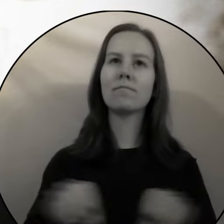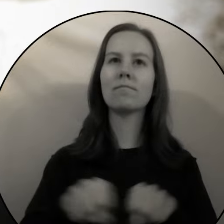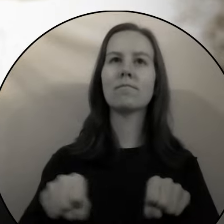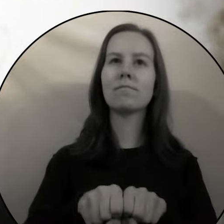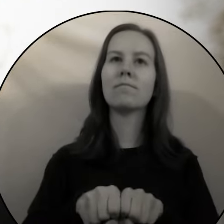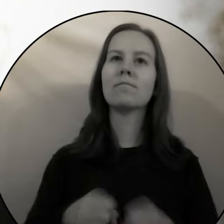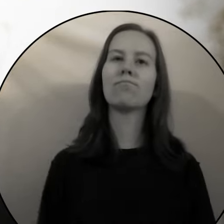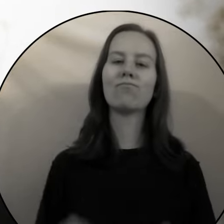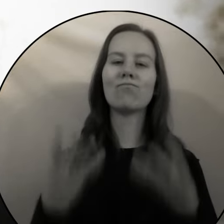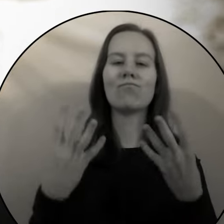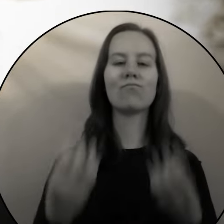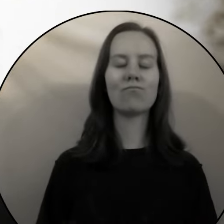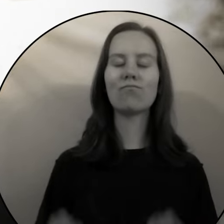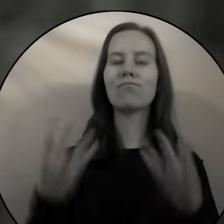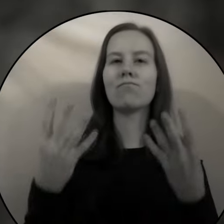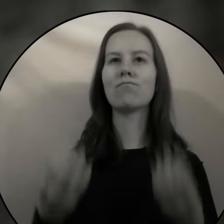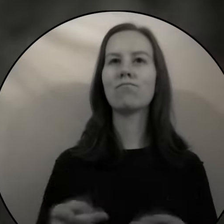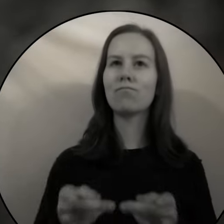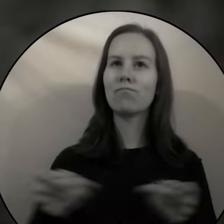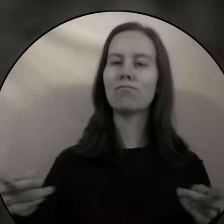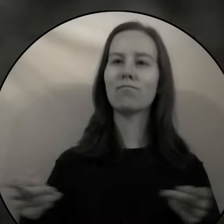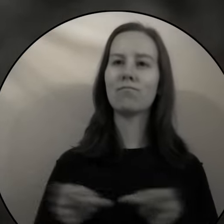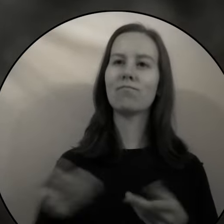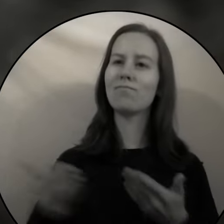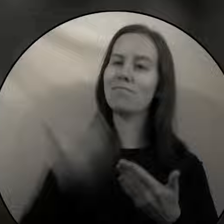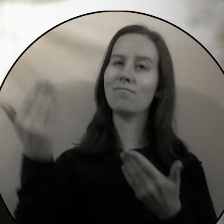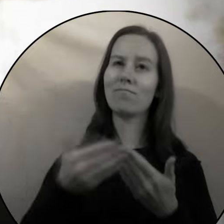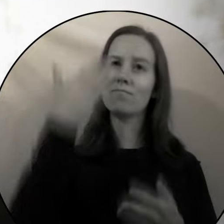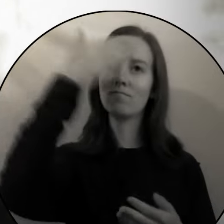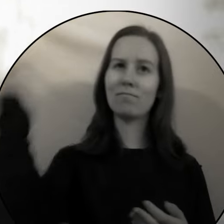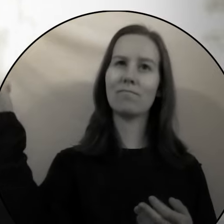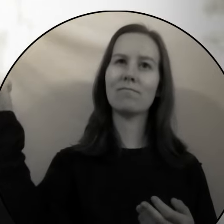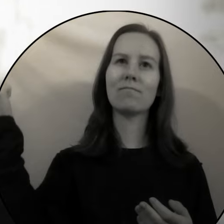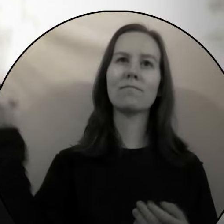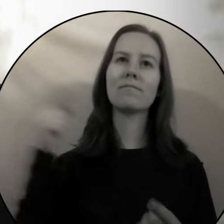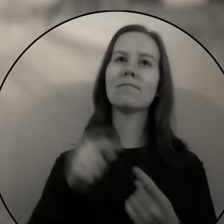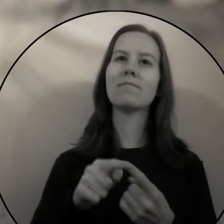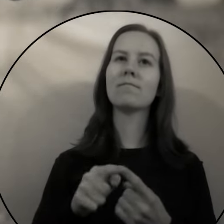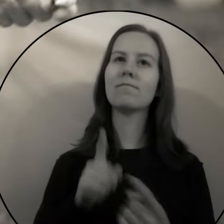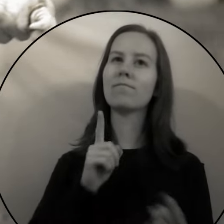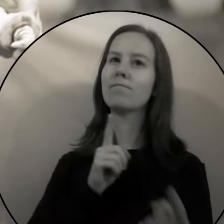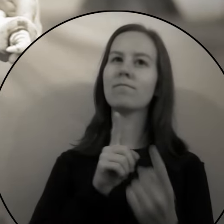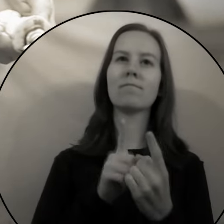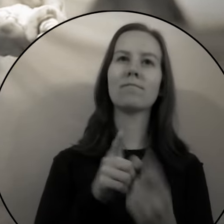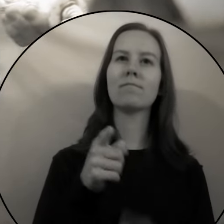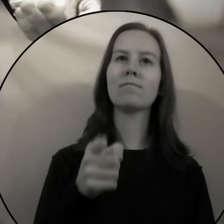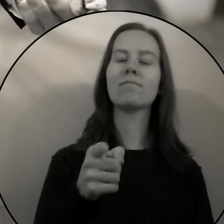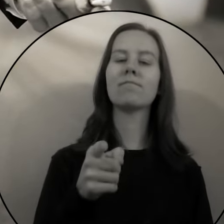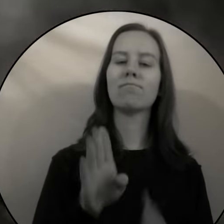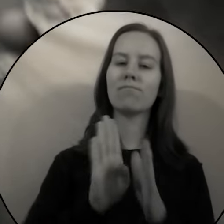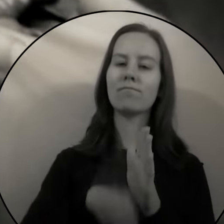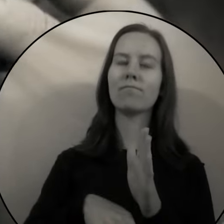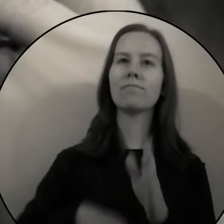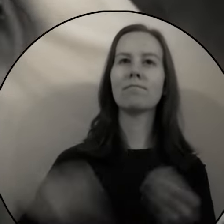almost forgotten all the places I wore these shoes until the charity shop